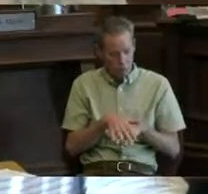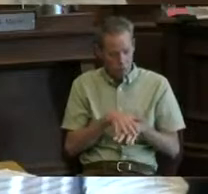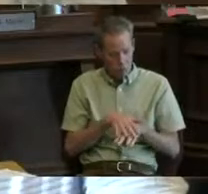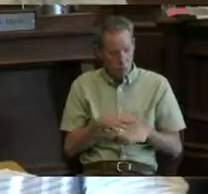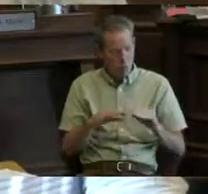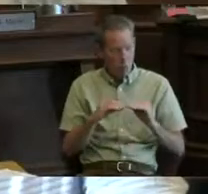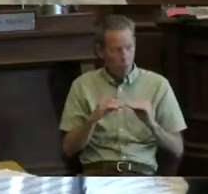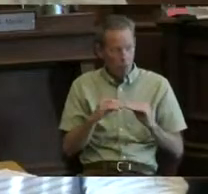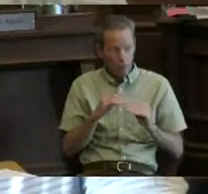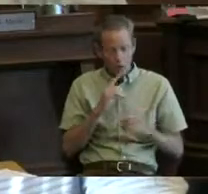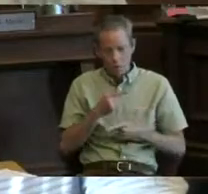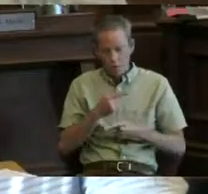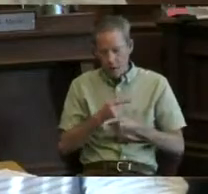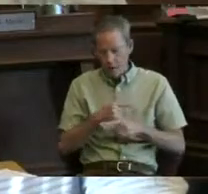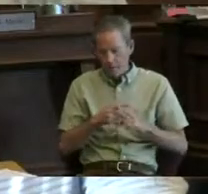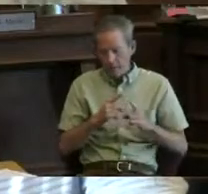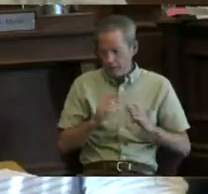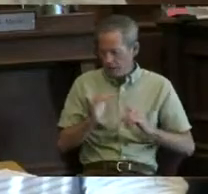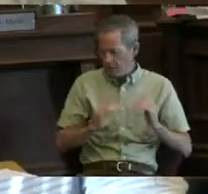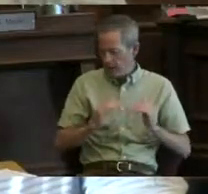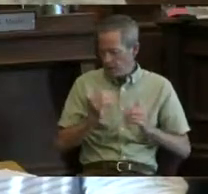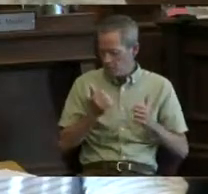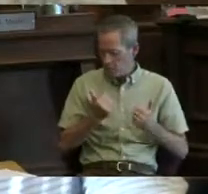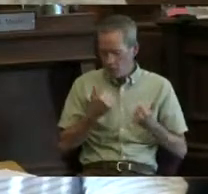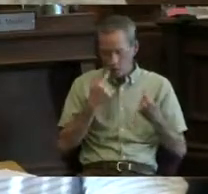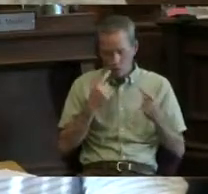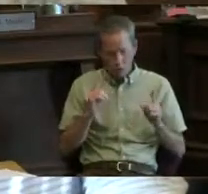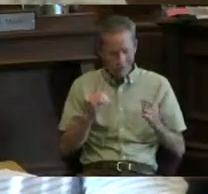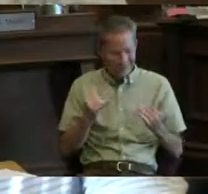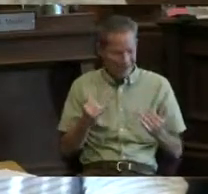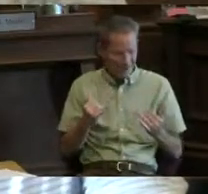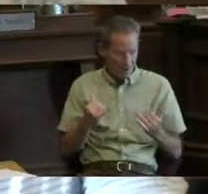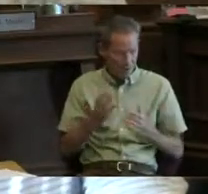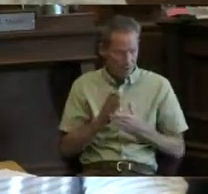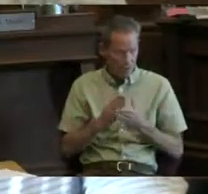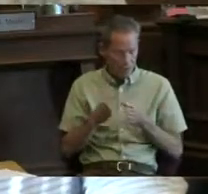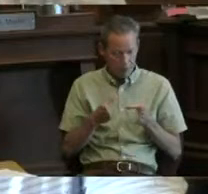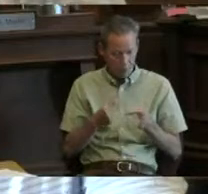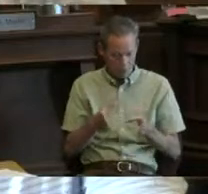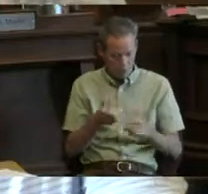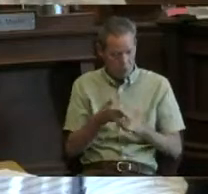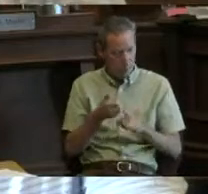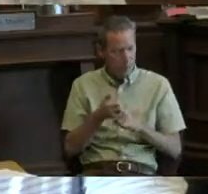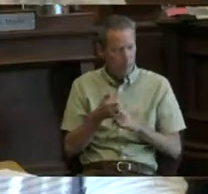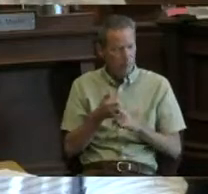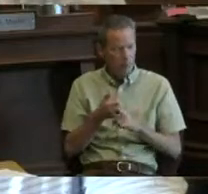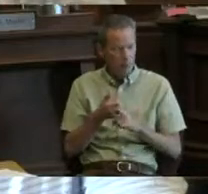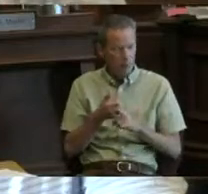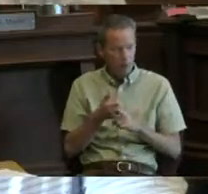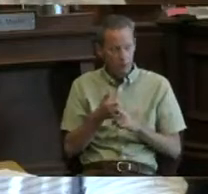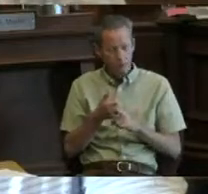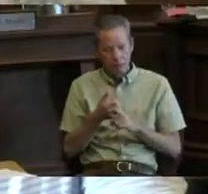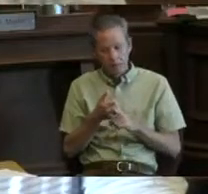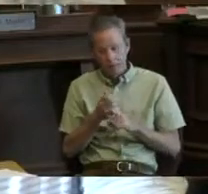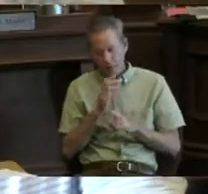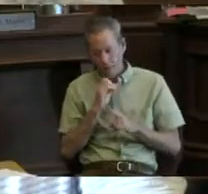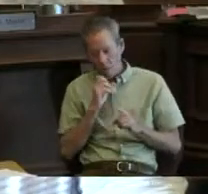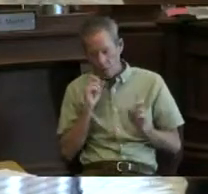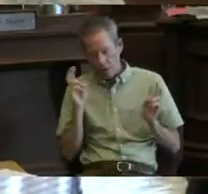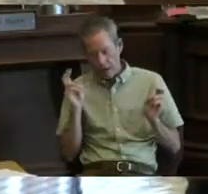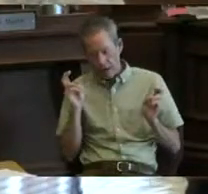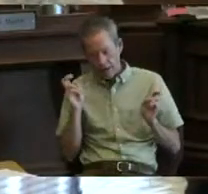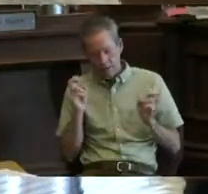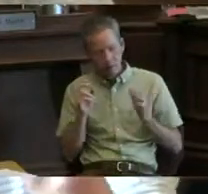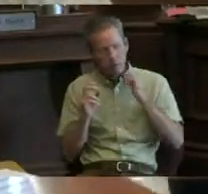You're absolutely right, but there's a balance there that we're trying to achieve. And some of these roads are you know, like the old adage goes, you know,